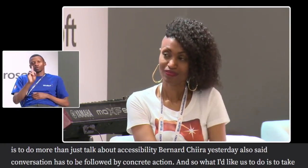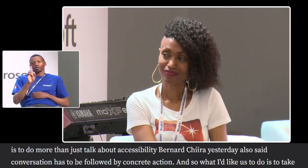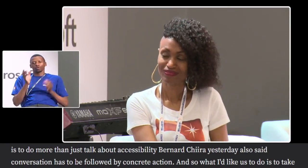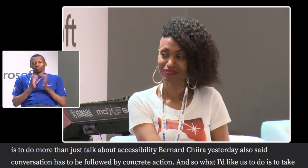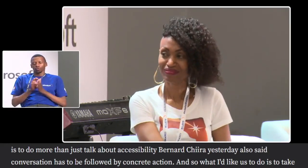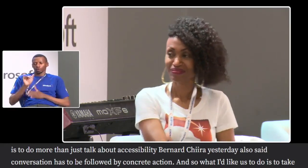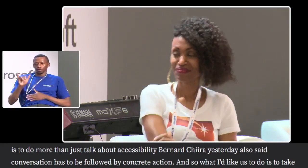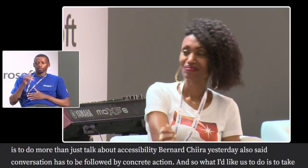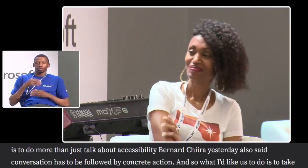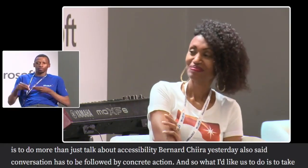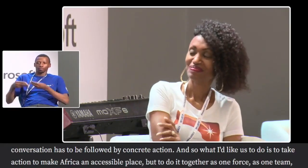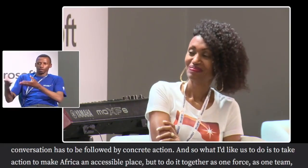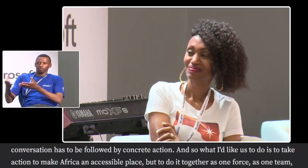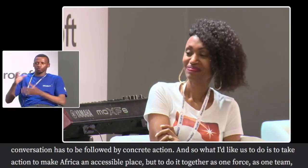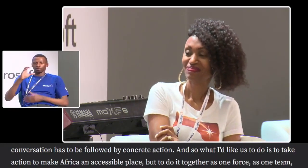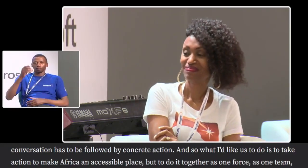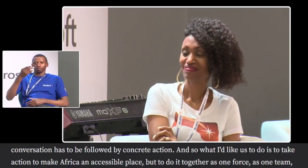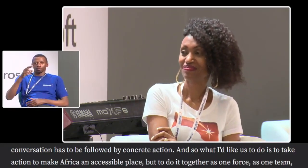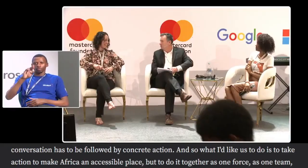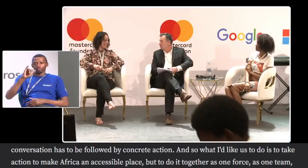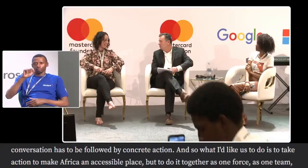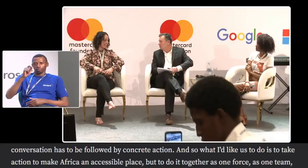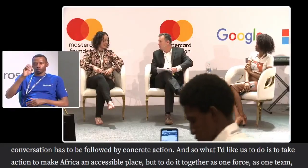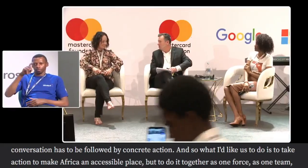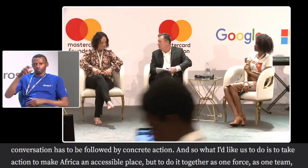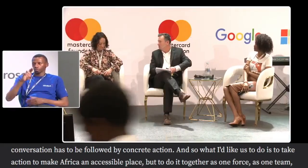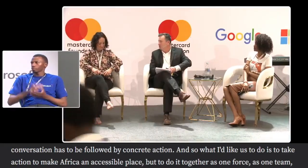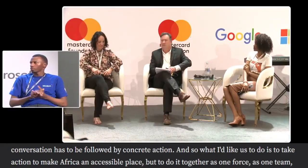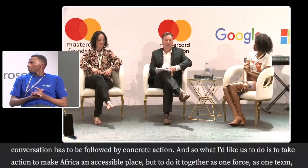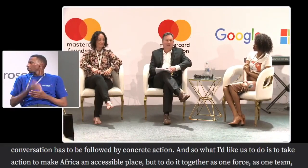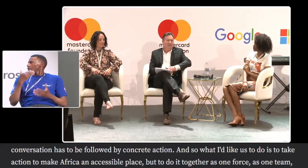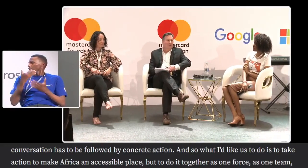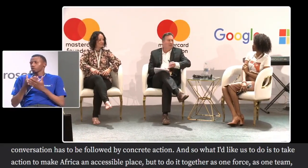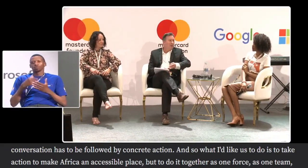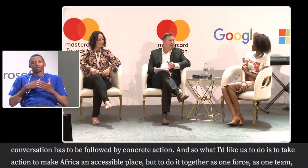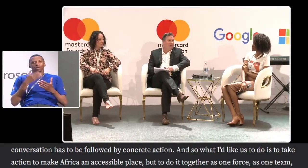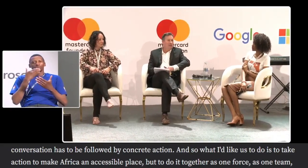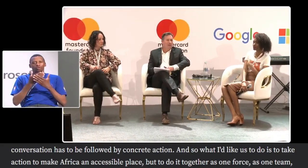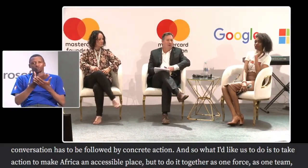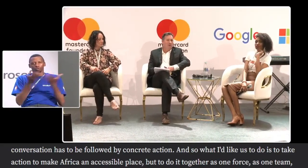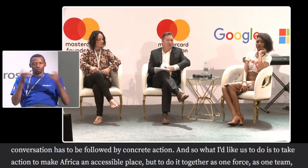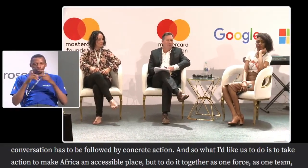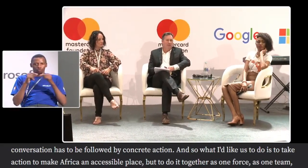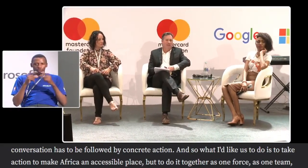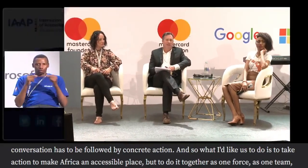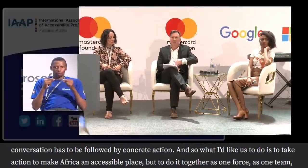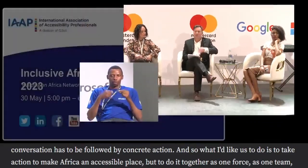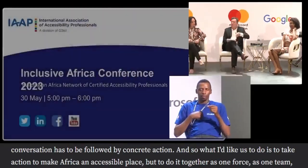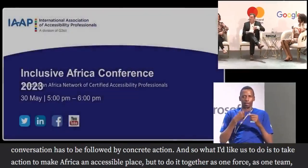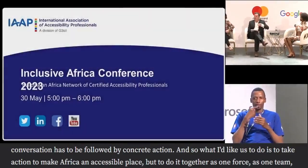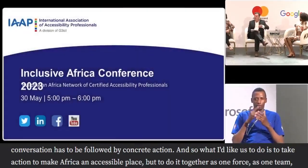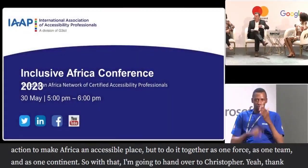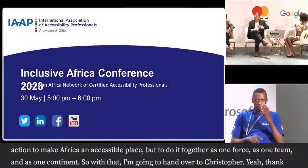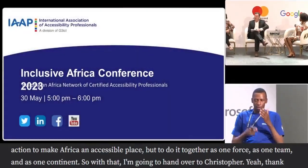hand over to Christopher. Yeah, thank you, Colette. I really appreciate those words and starting us off. As I mentioned earlier, this is the goal of this presentation is to be